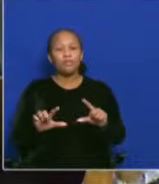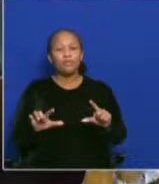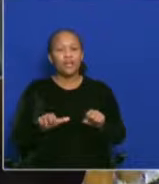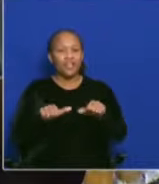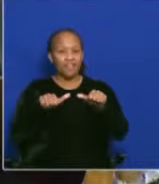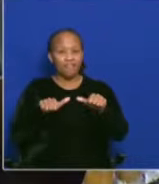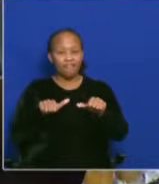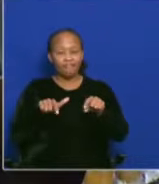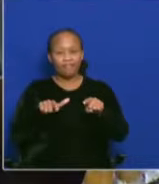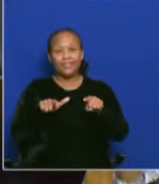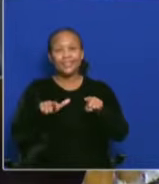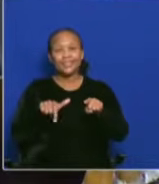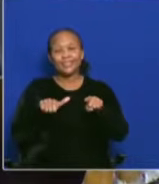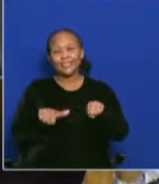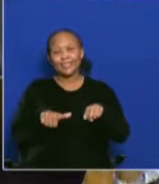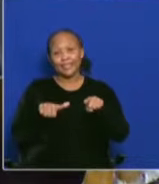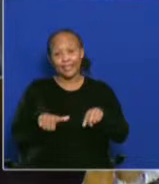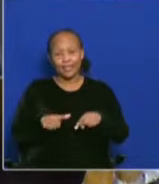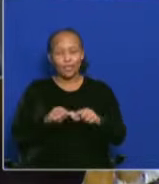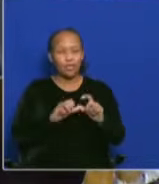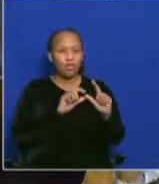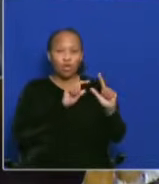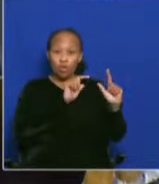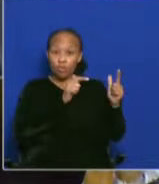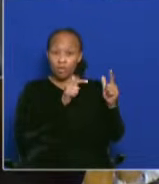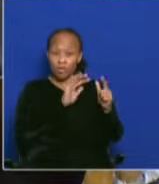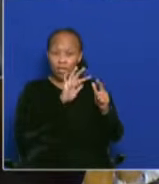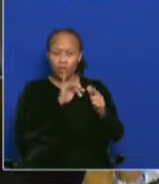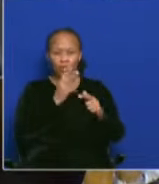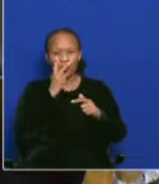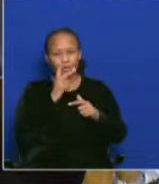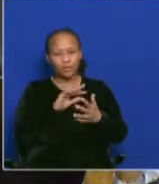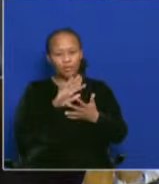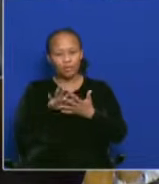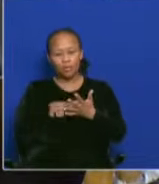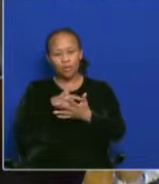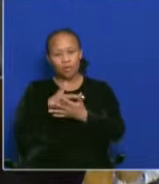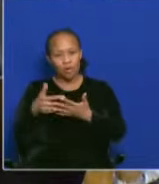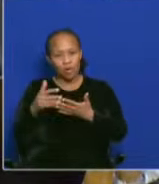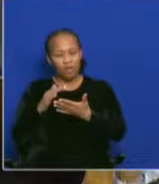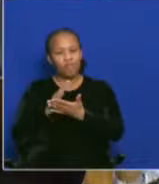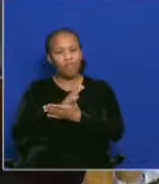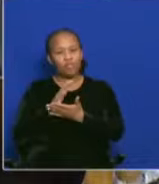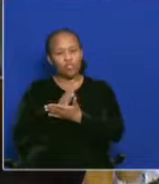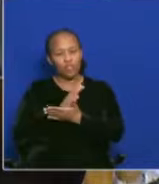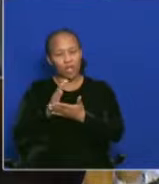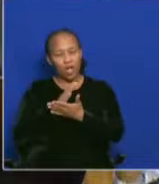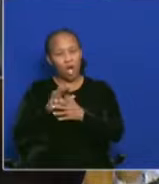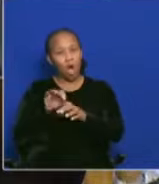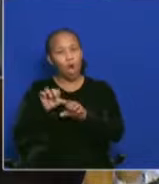the commissioners will see a table of the shareholding breakdown. And again, you'll